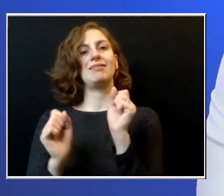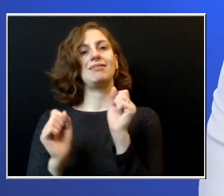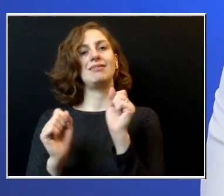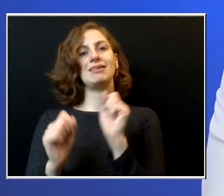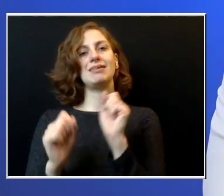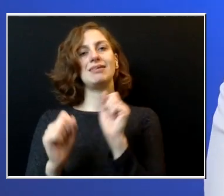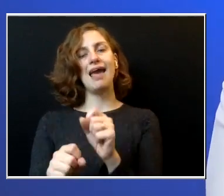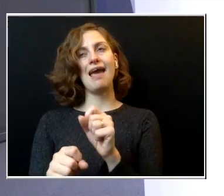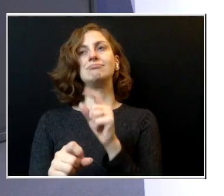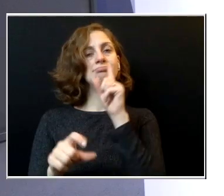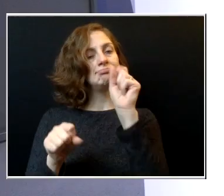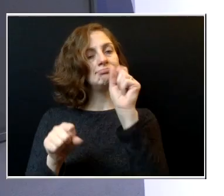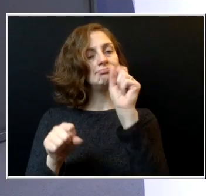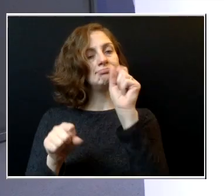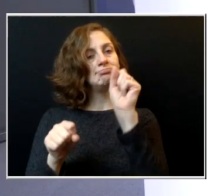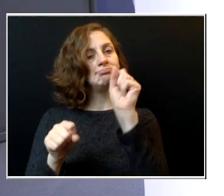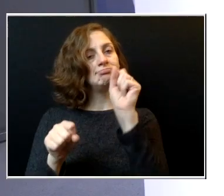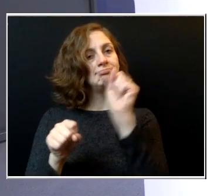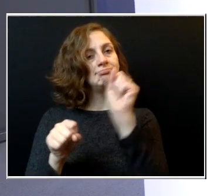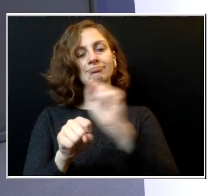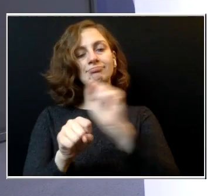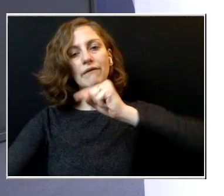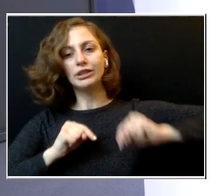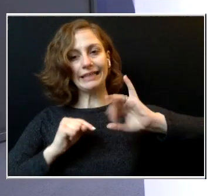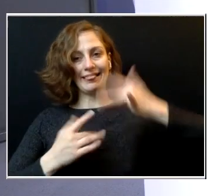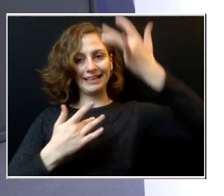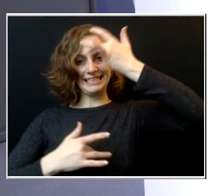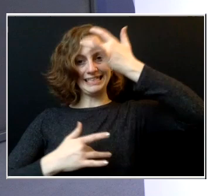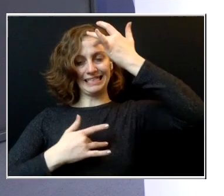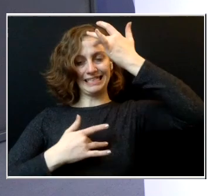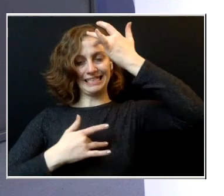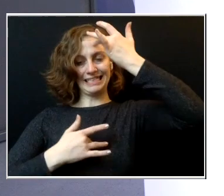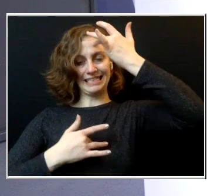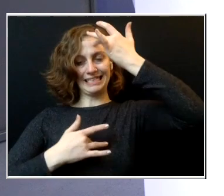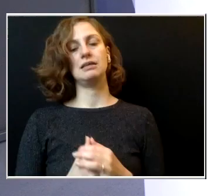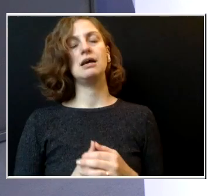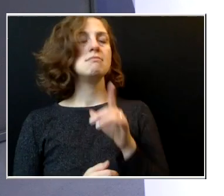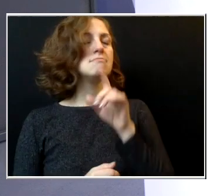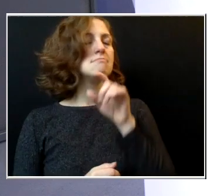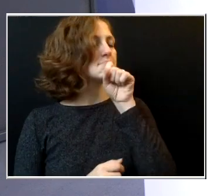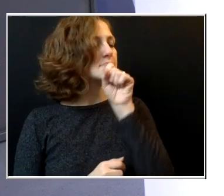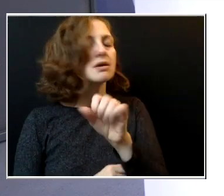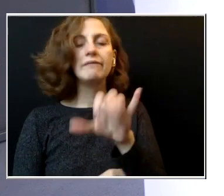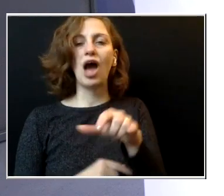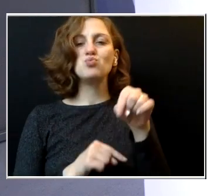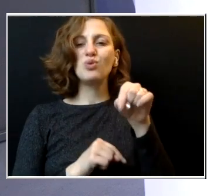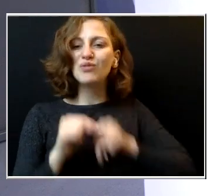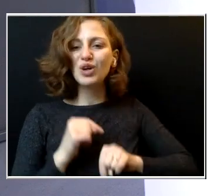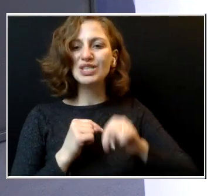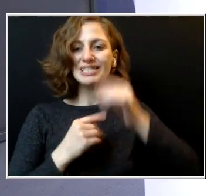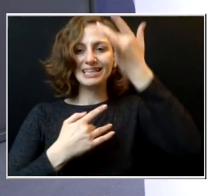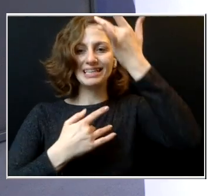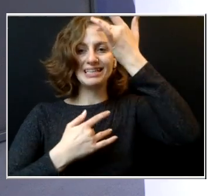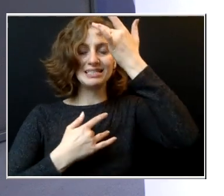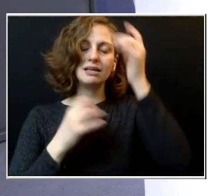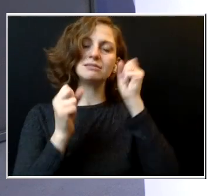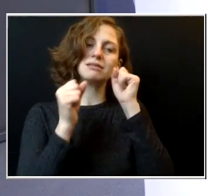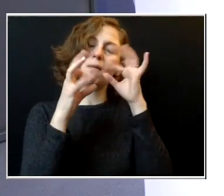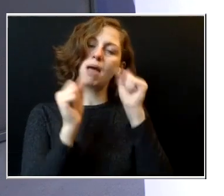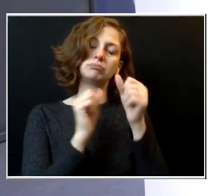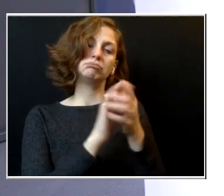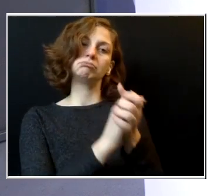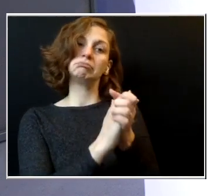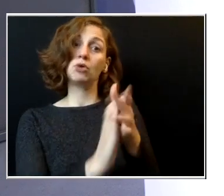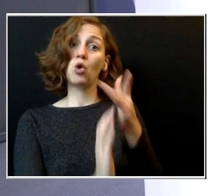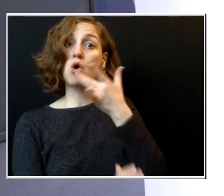scarring process. I love that term, reversing disease. That is the most amazing thing. So congratulations, good luck on that. And folks, remember, we always